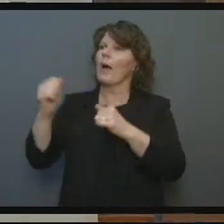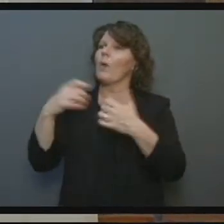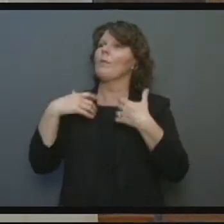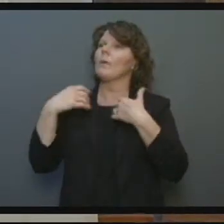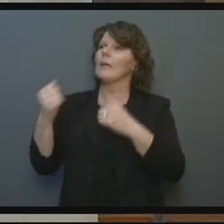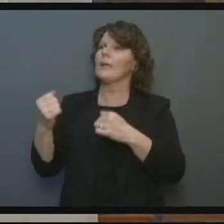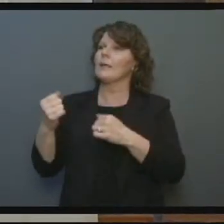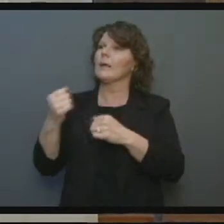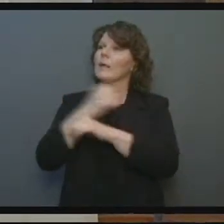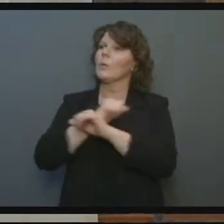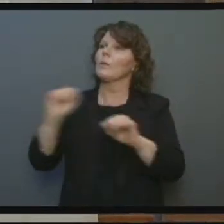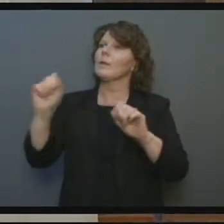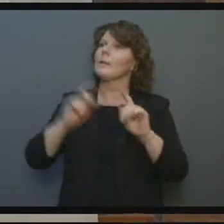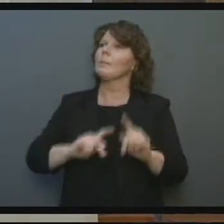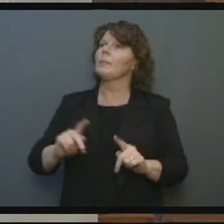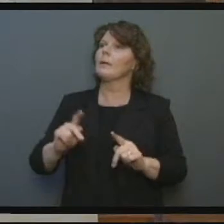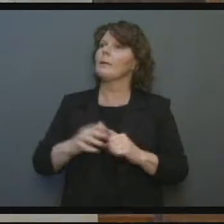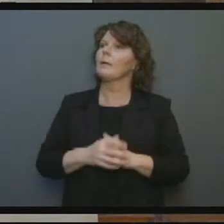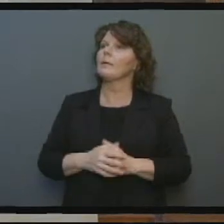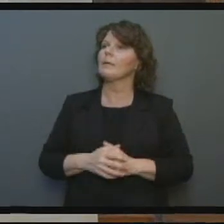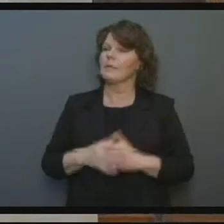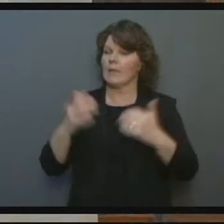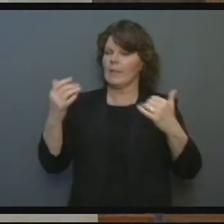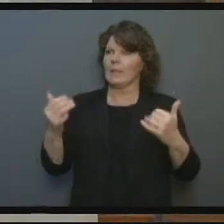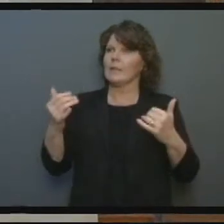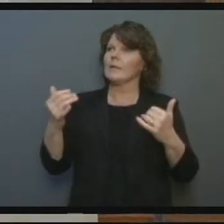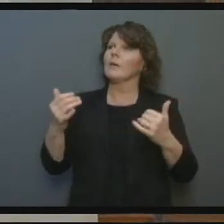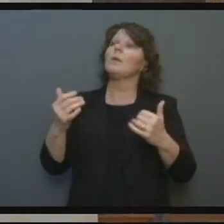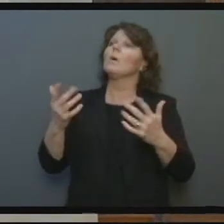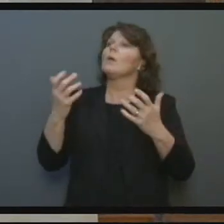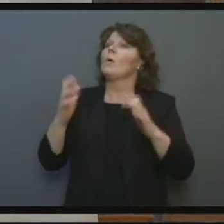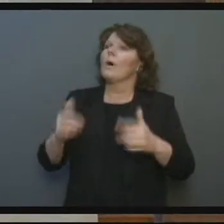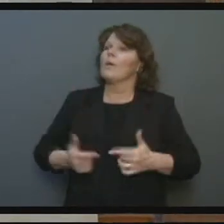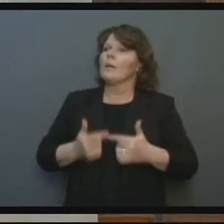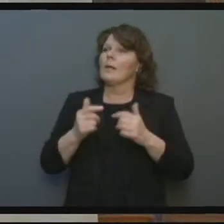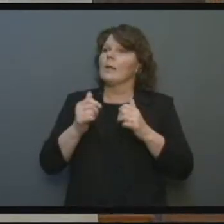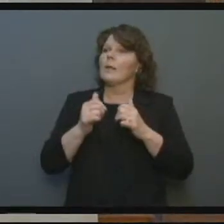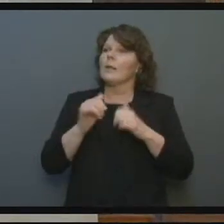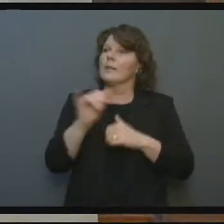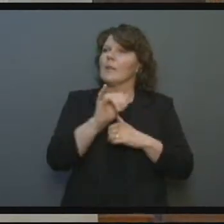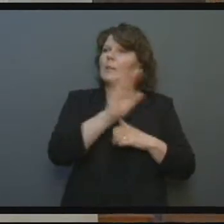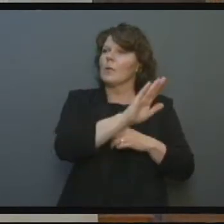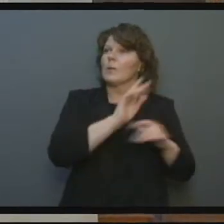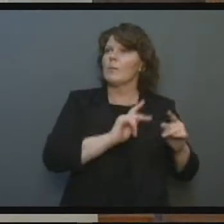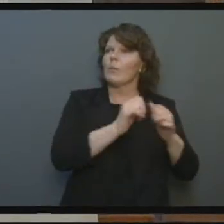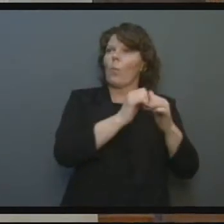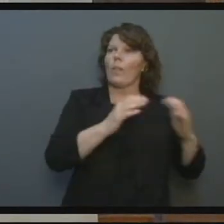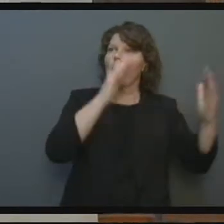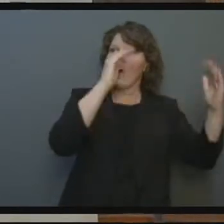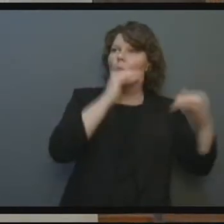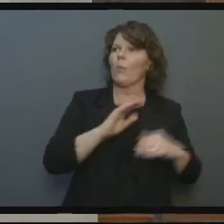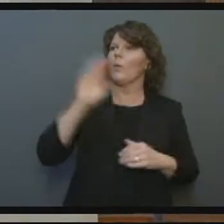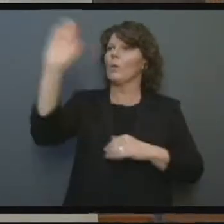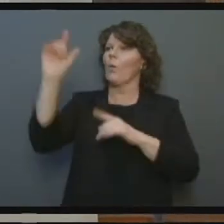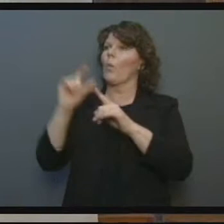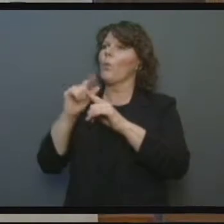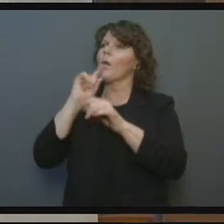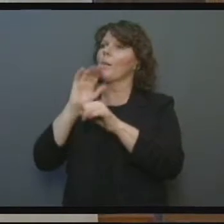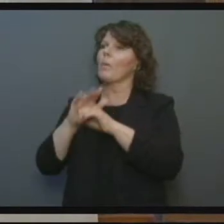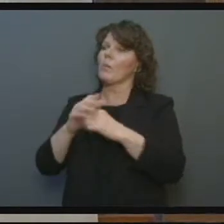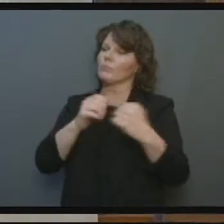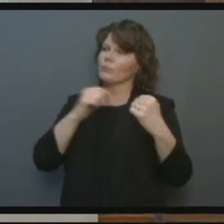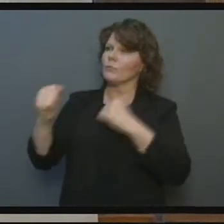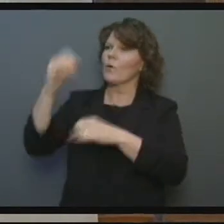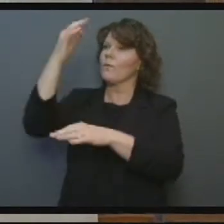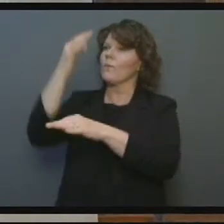with all the redeemed. Lord, we do not want to live as those who are without hope. May your word and promise strengthen our